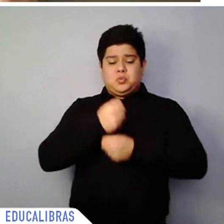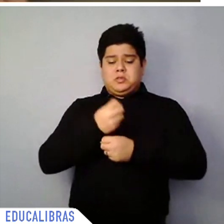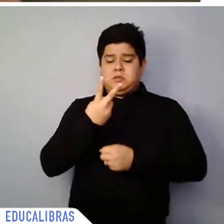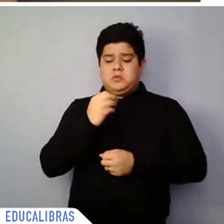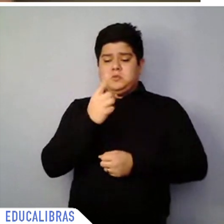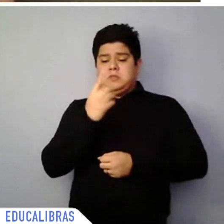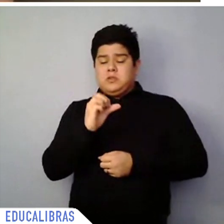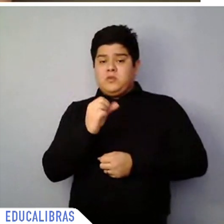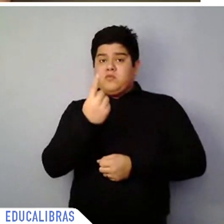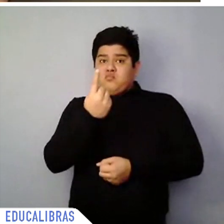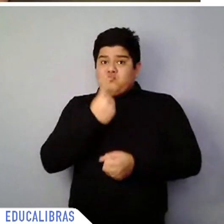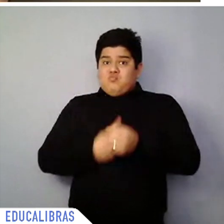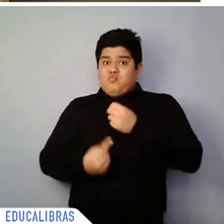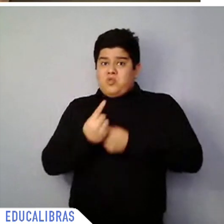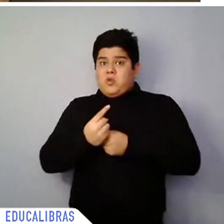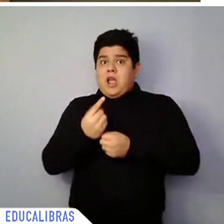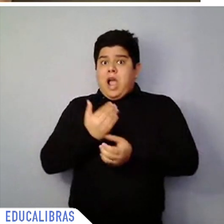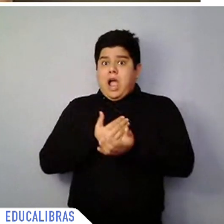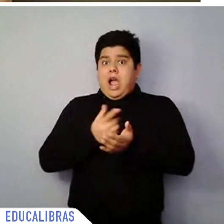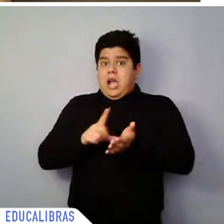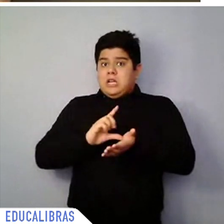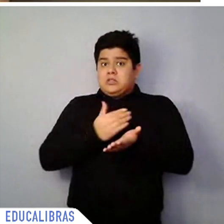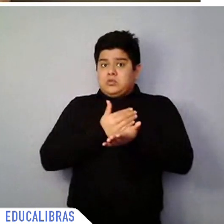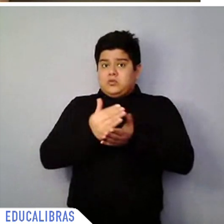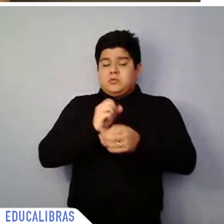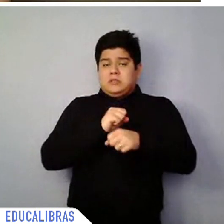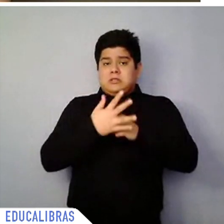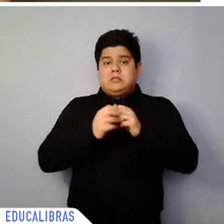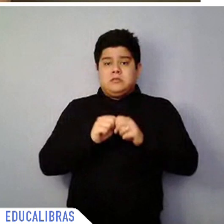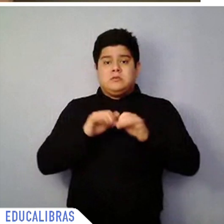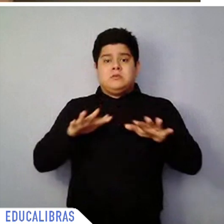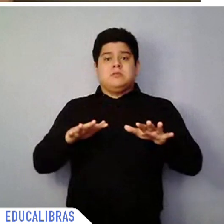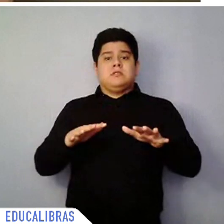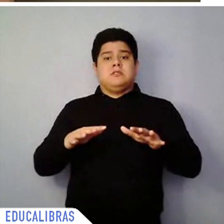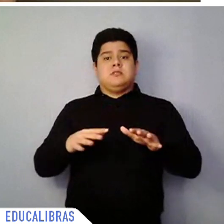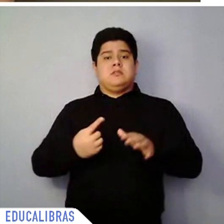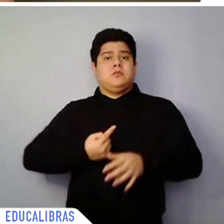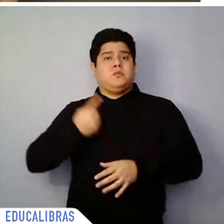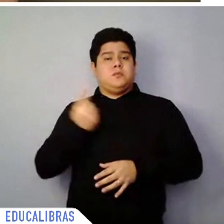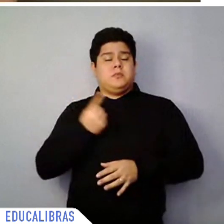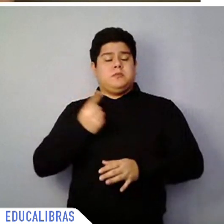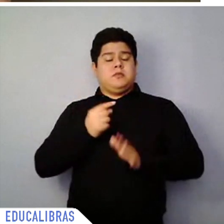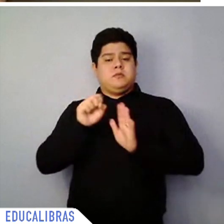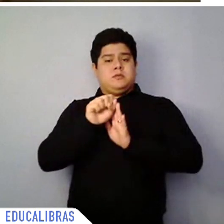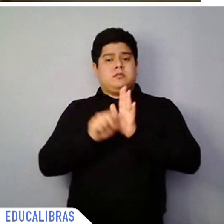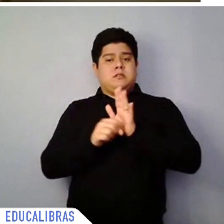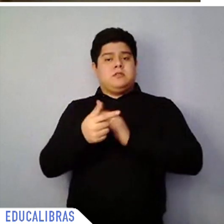the more fragile stage, the most fragile state of SUS.